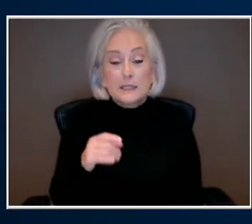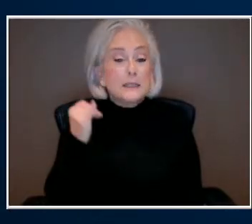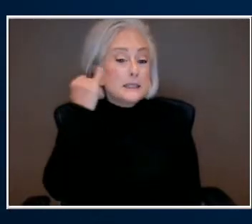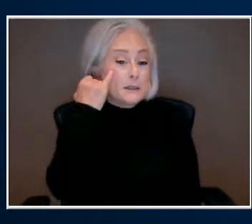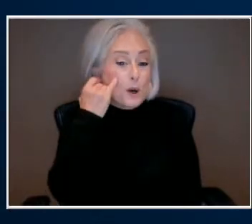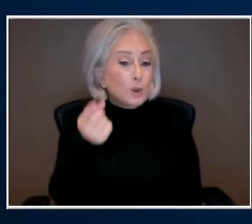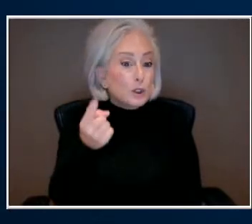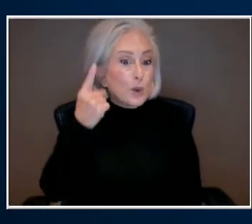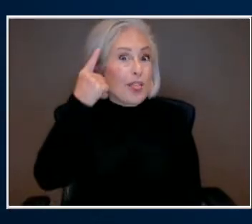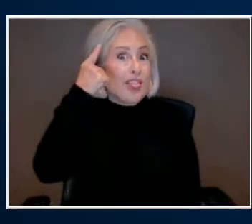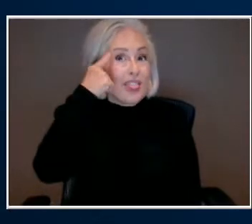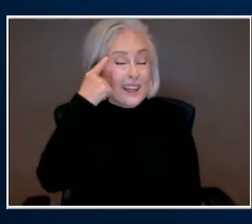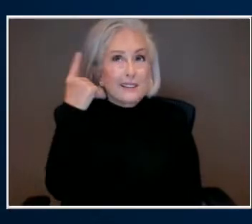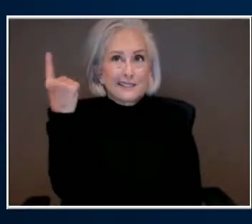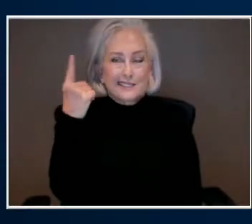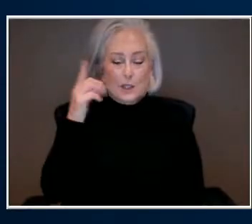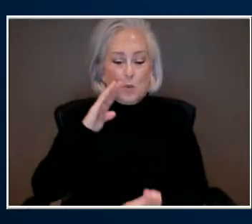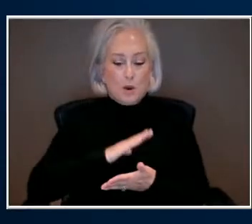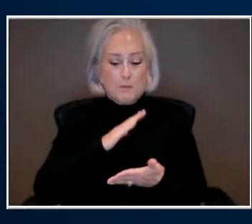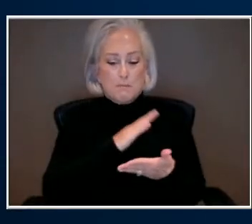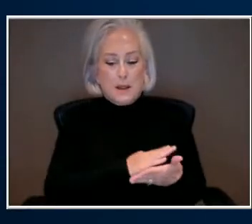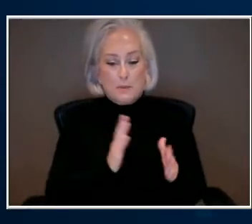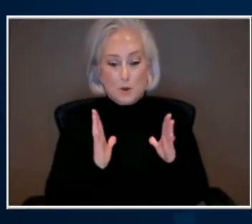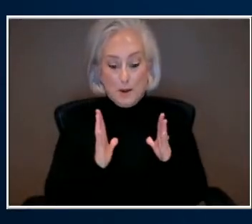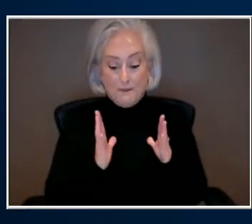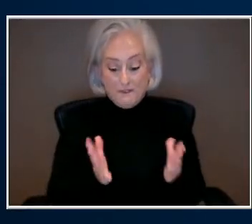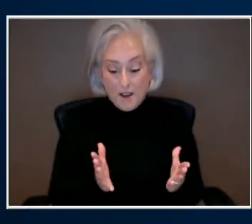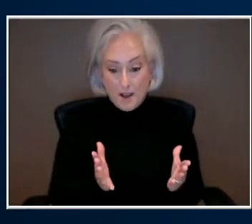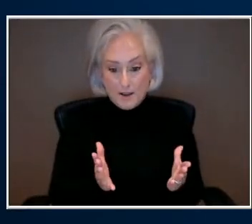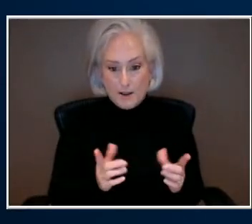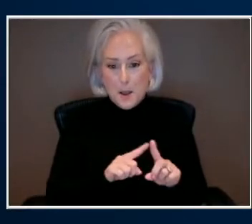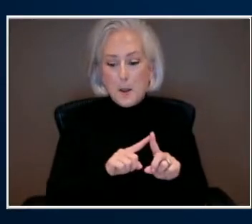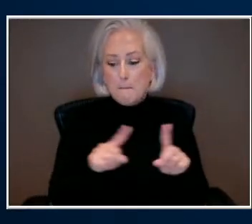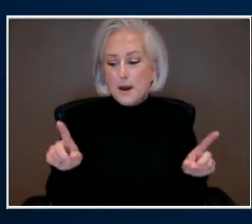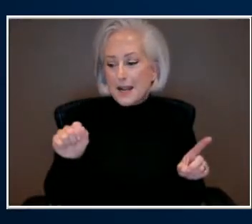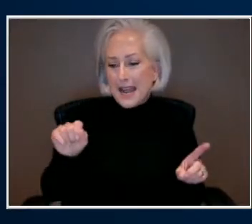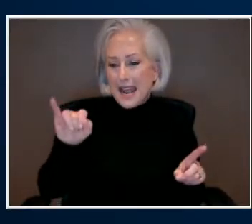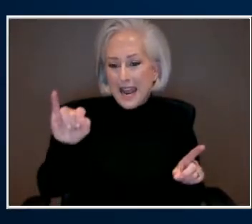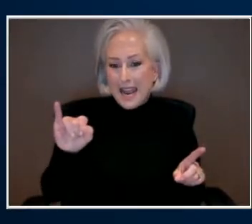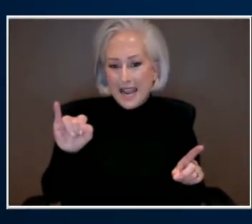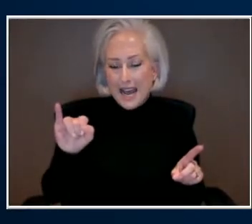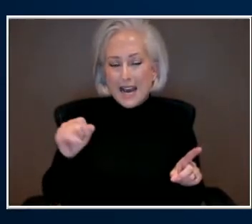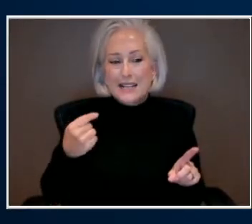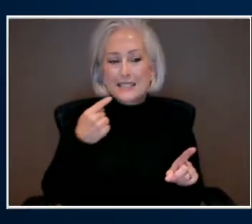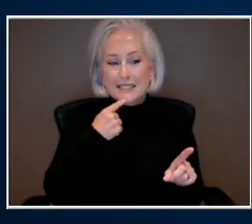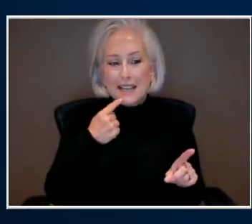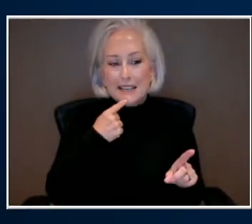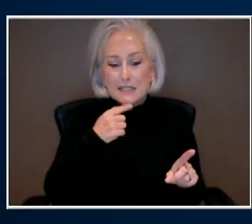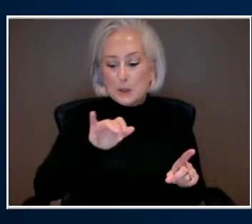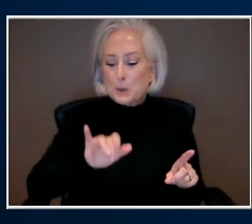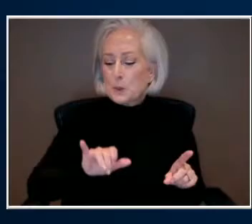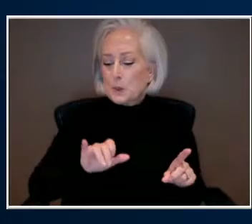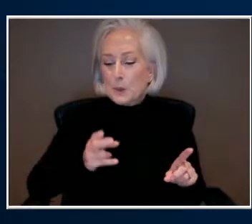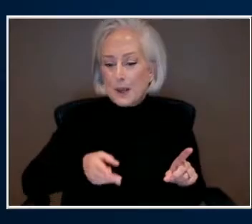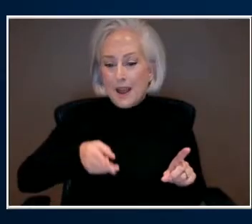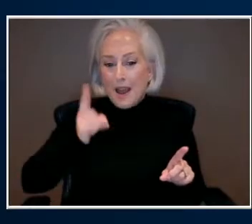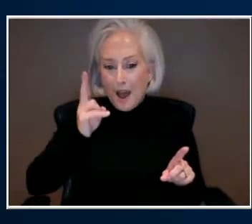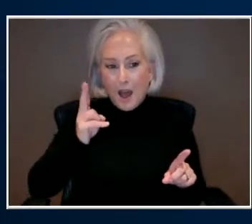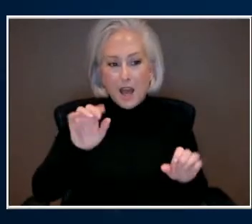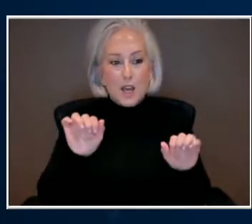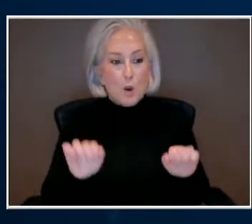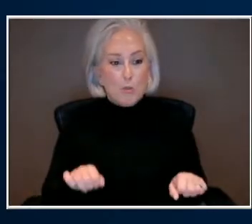fine, but AI gives it a very high probability of there's a breast cancer